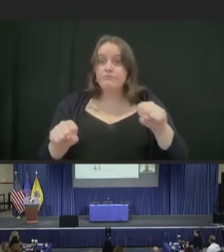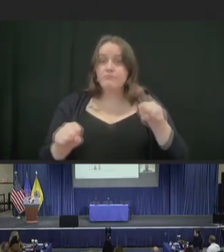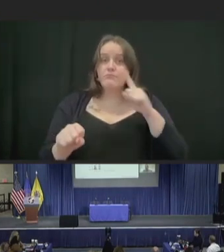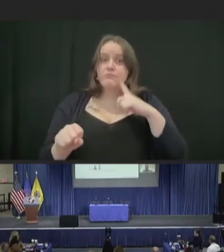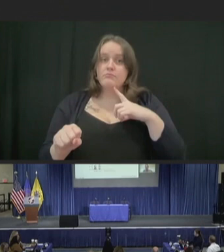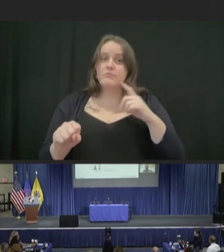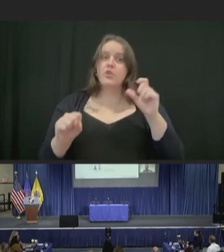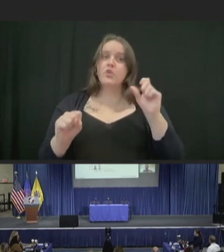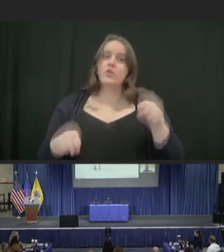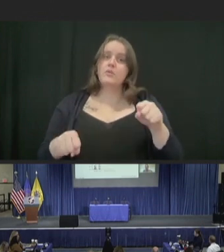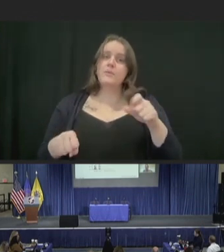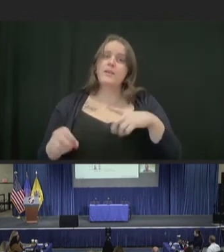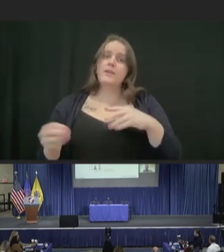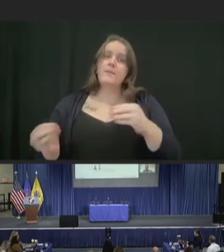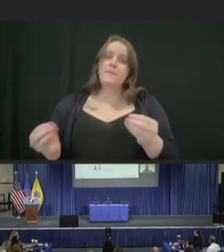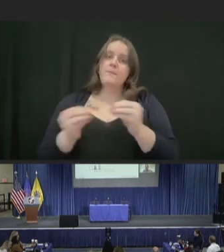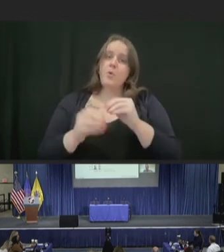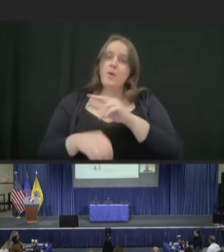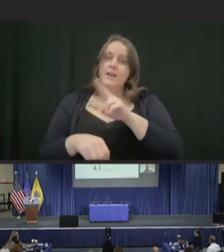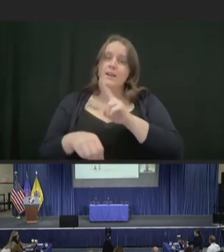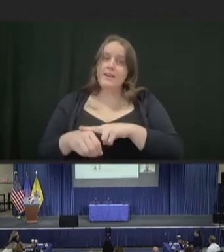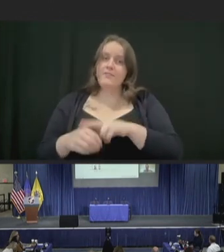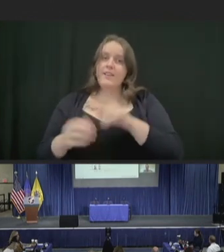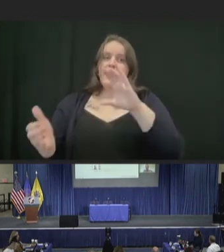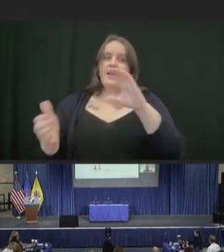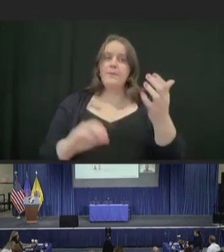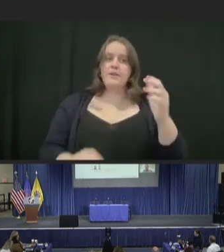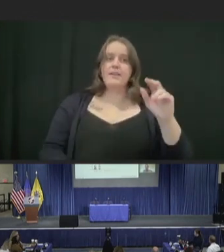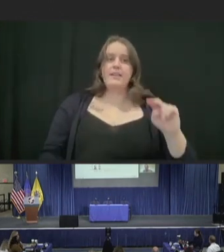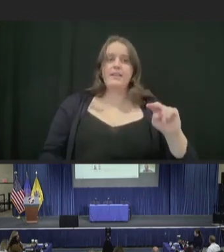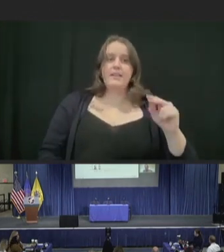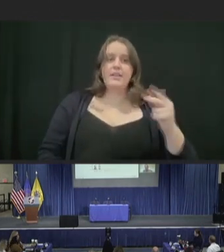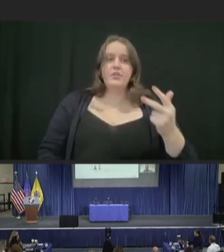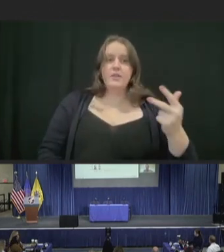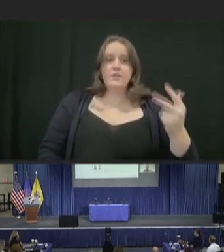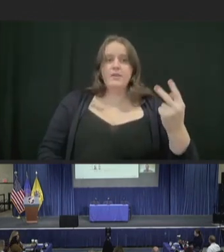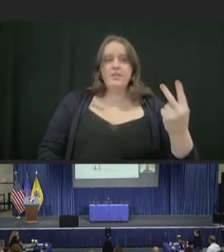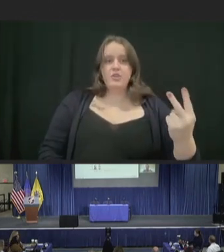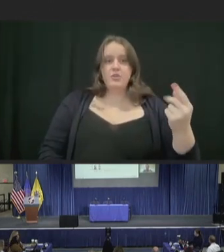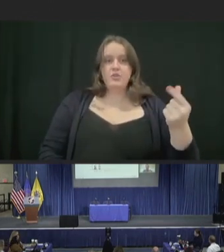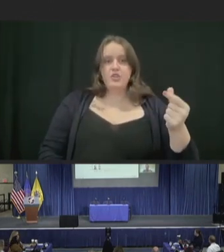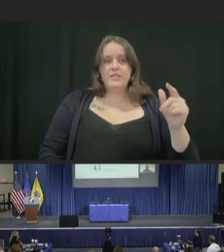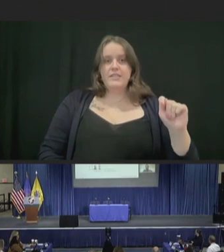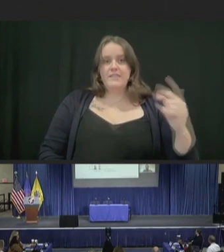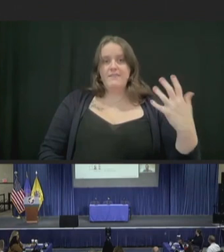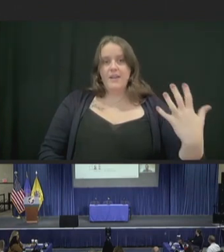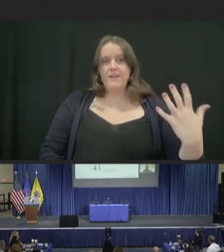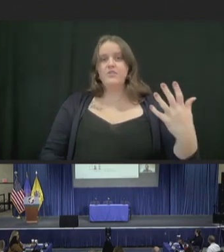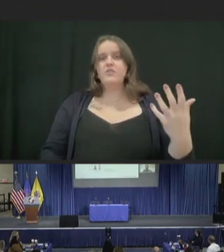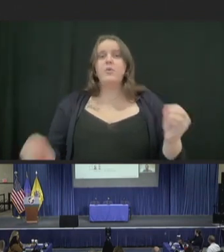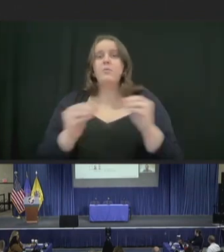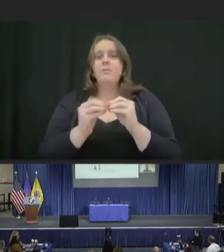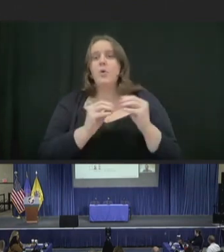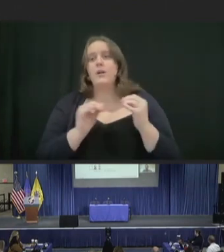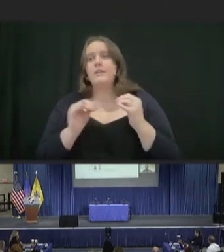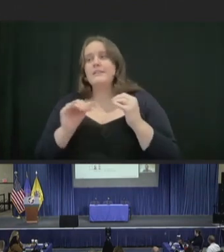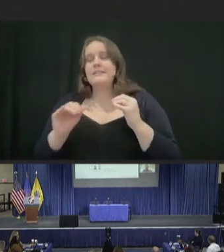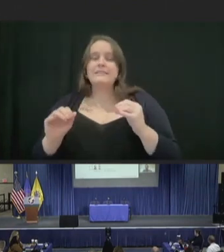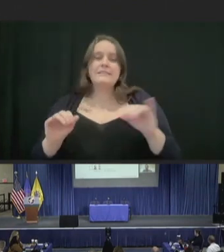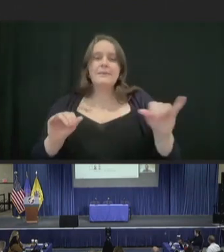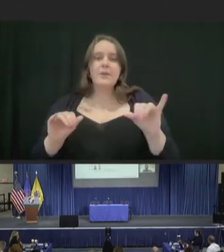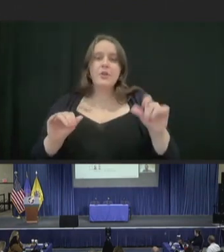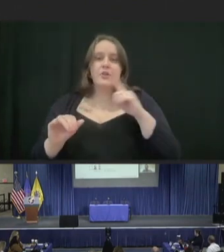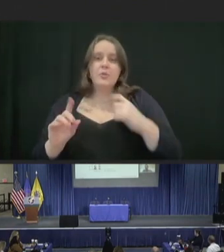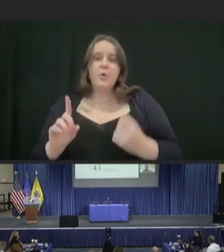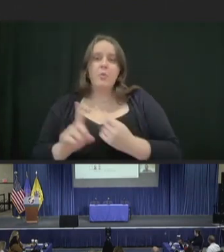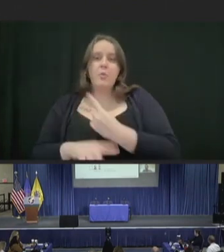than the N332GT5 immunogen, so they're closer to a wild-type trimer. And they completely knock out binding to all of the